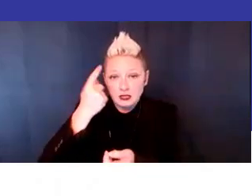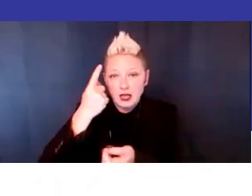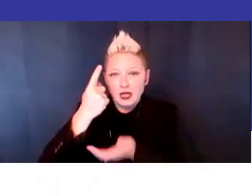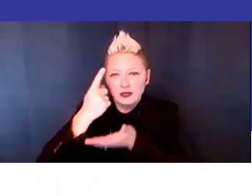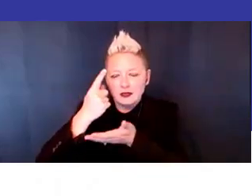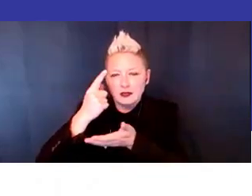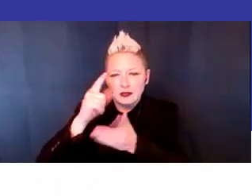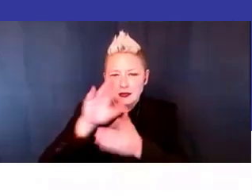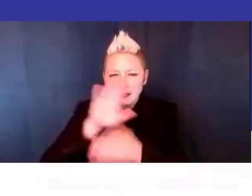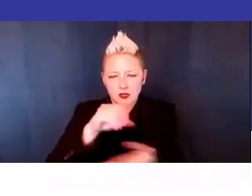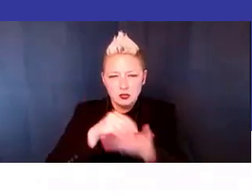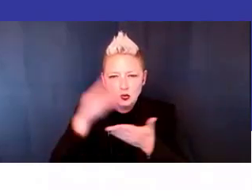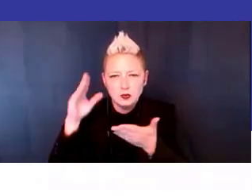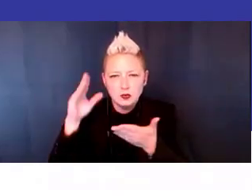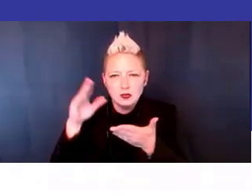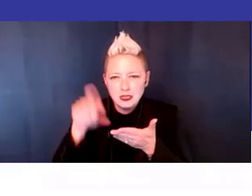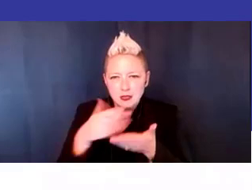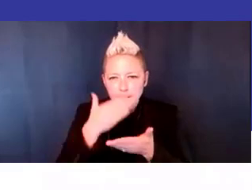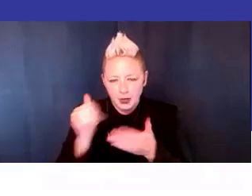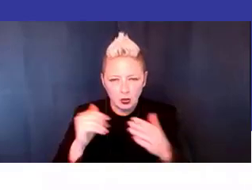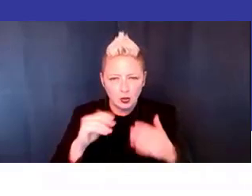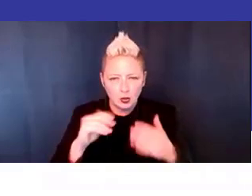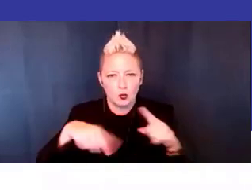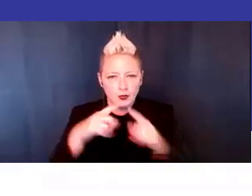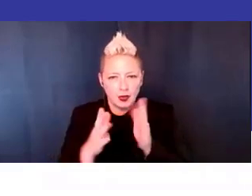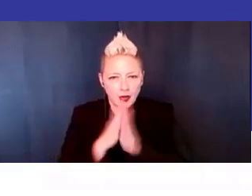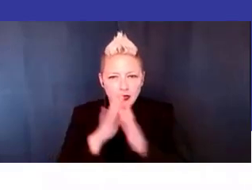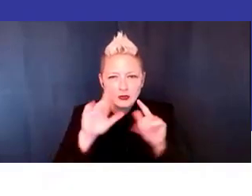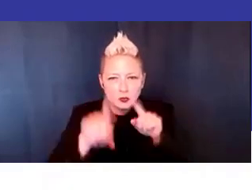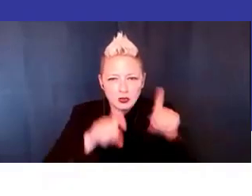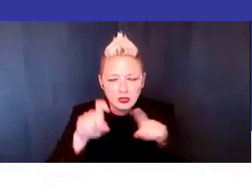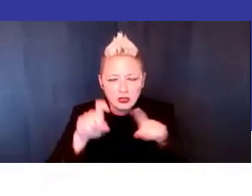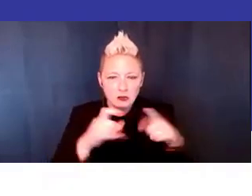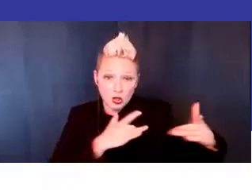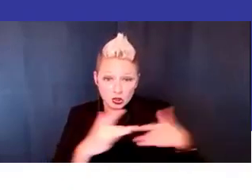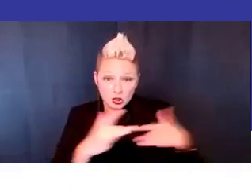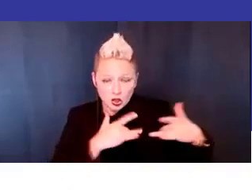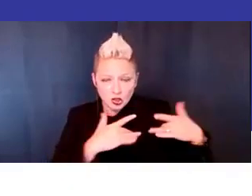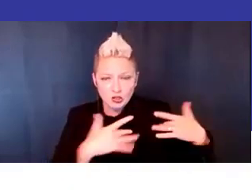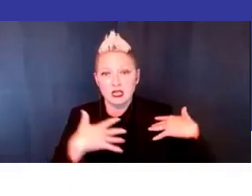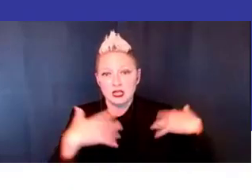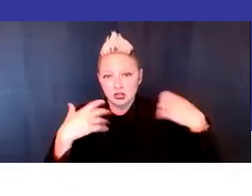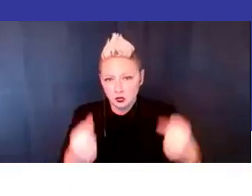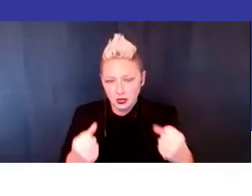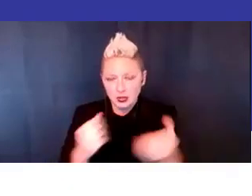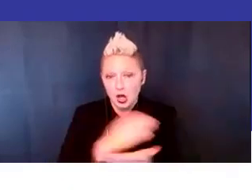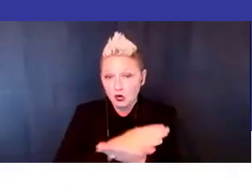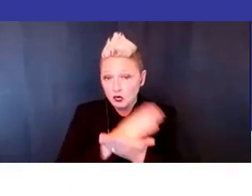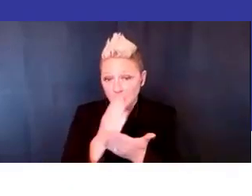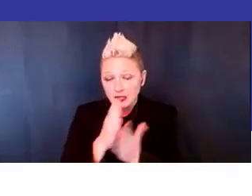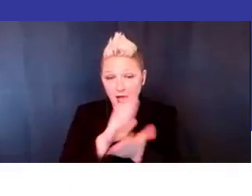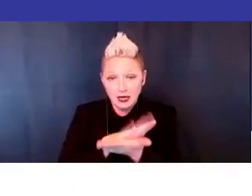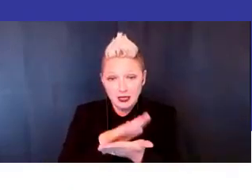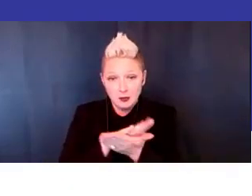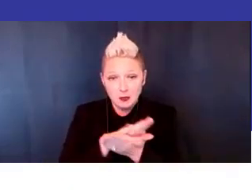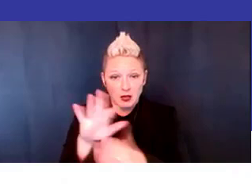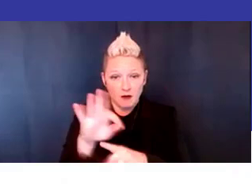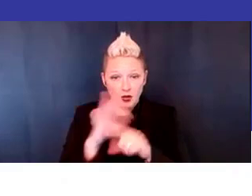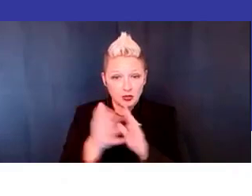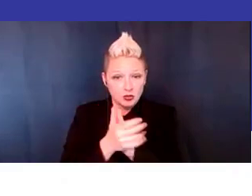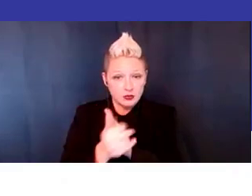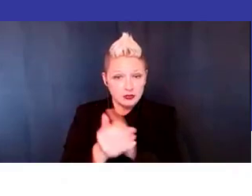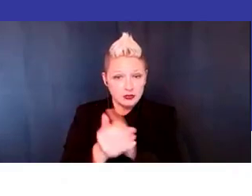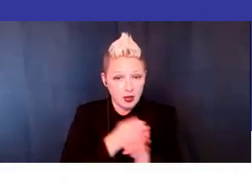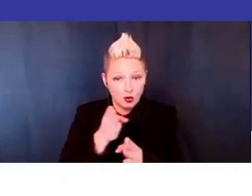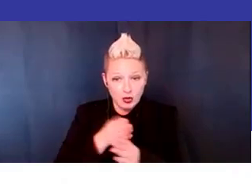they ask questions about concerns and strengths across academic and functional skill areas and across